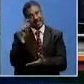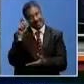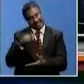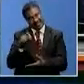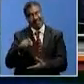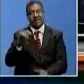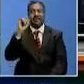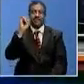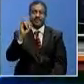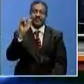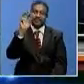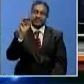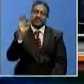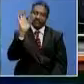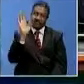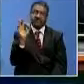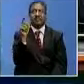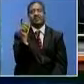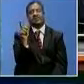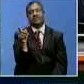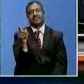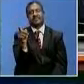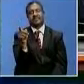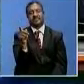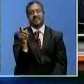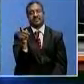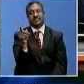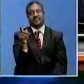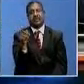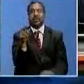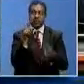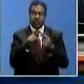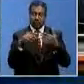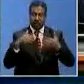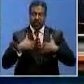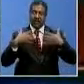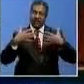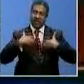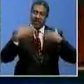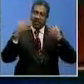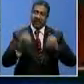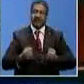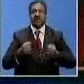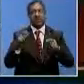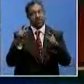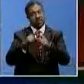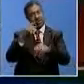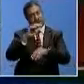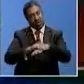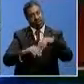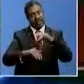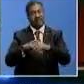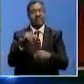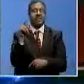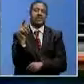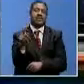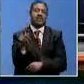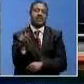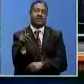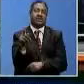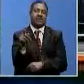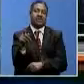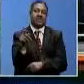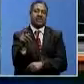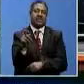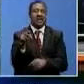IMF to give confidence and comfort to the people from